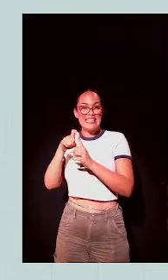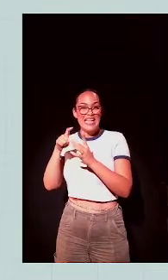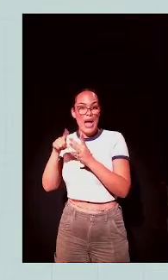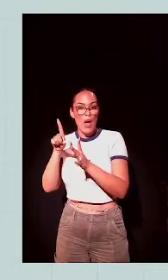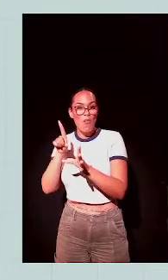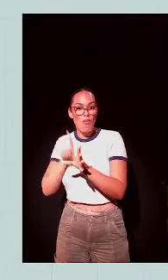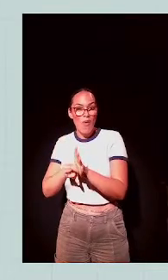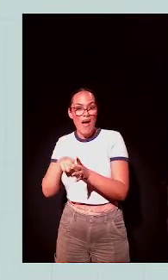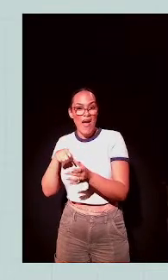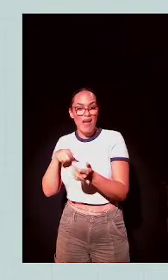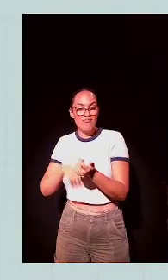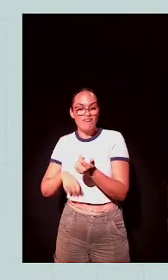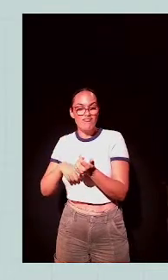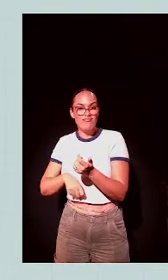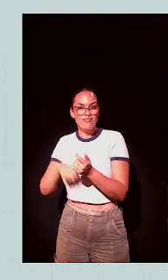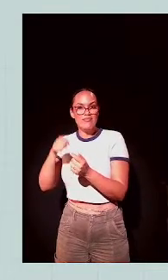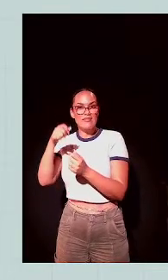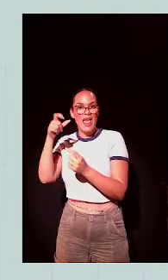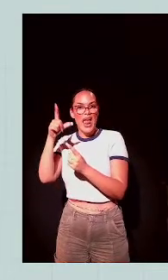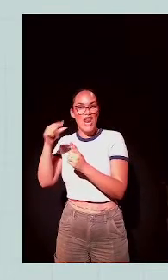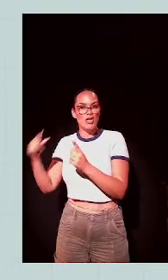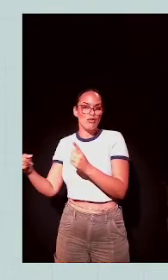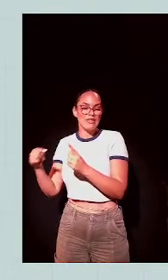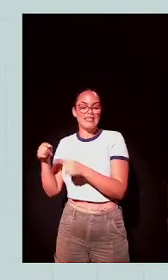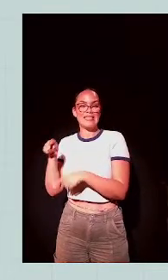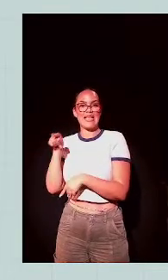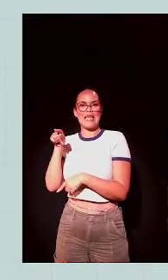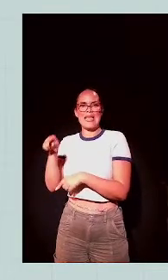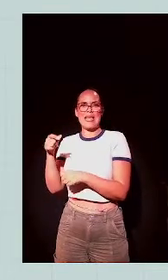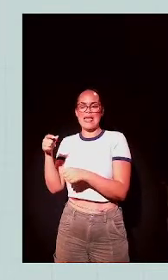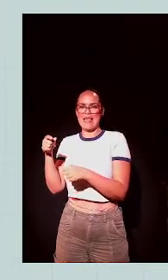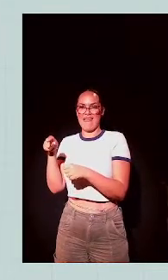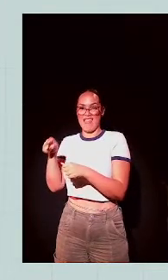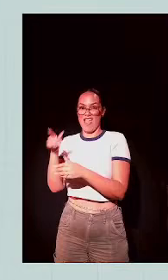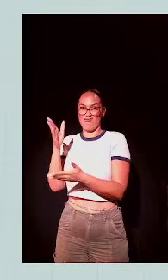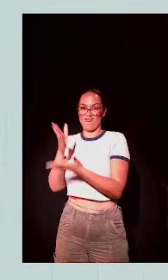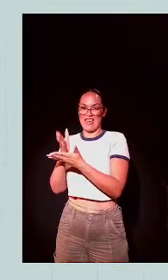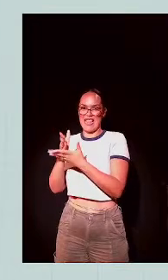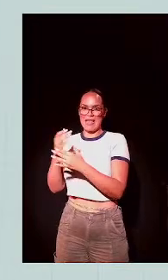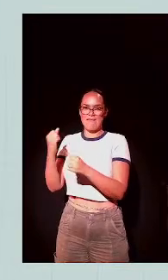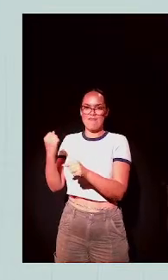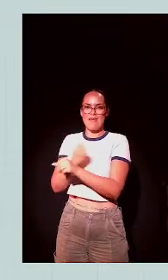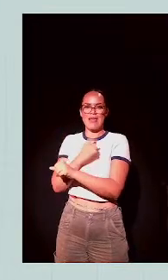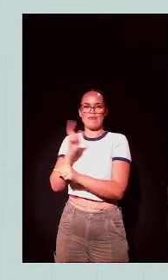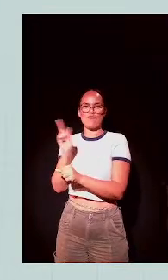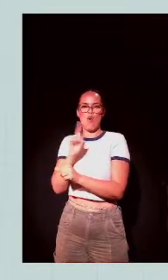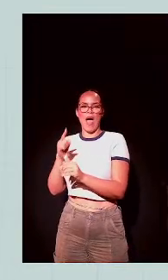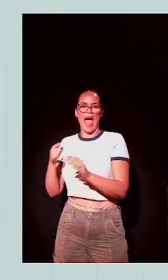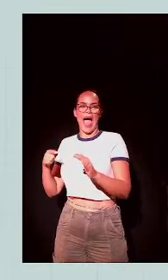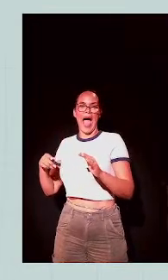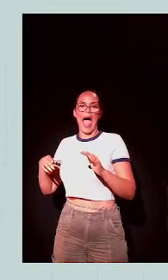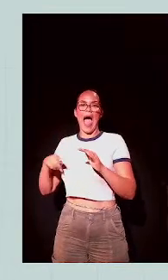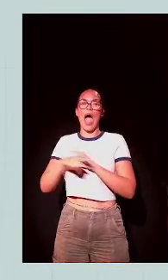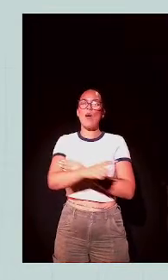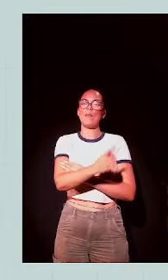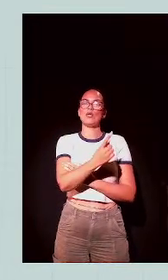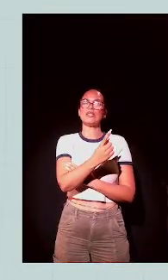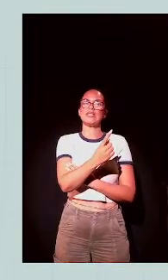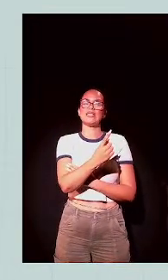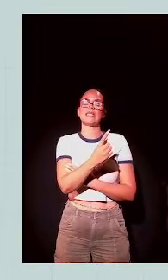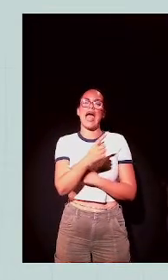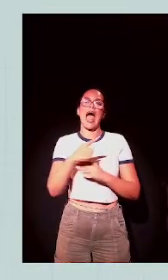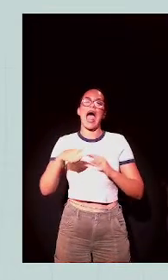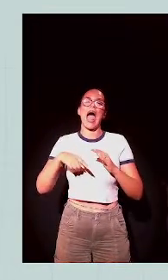in combinations which made the output unpredictable and unstable. And although he was a